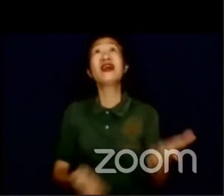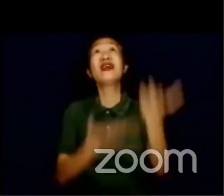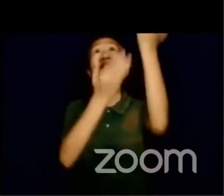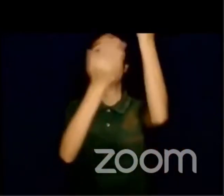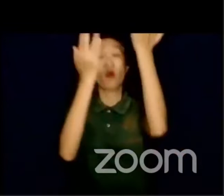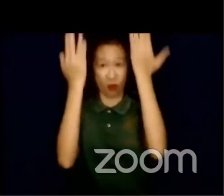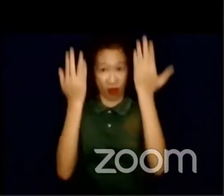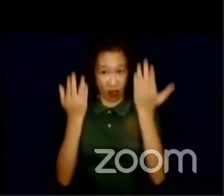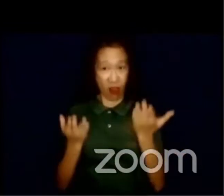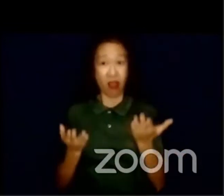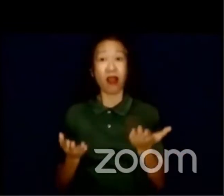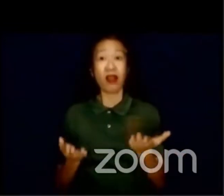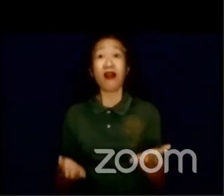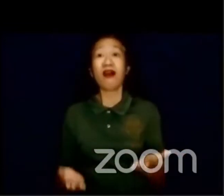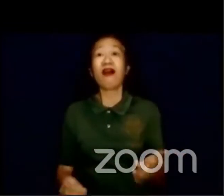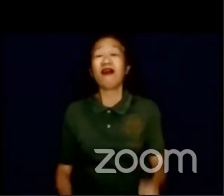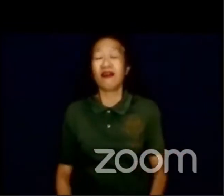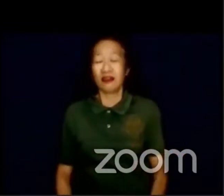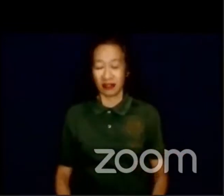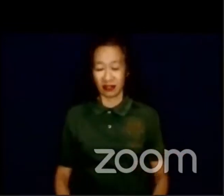How great thou